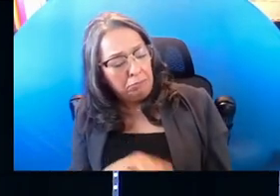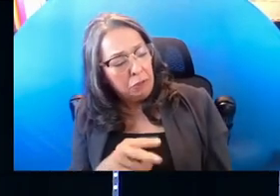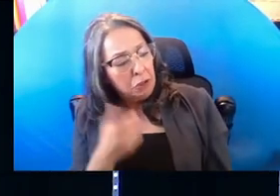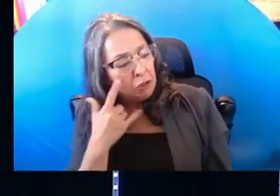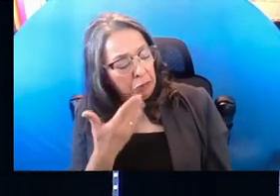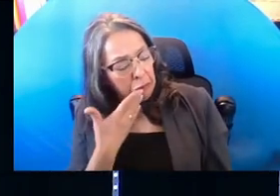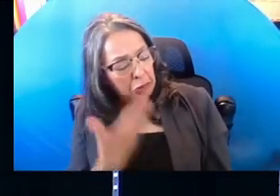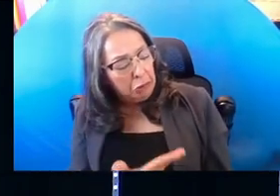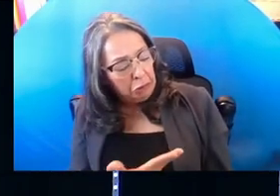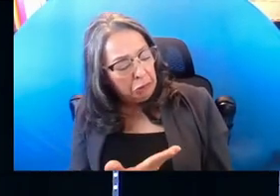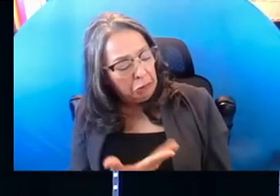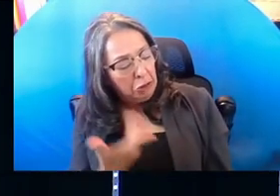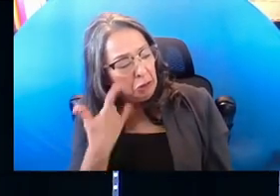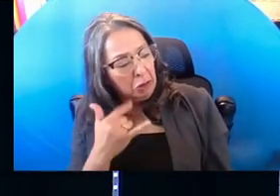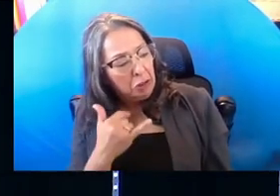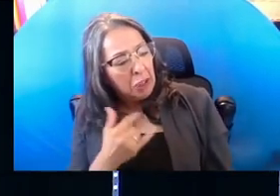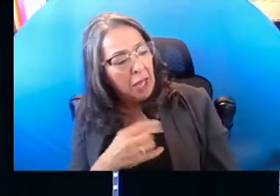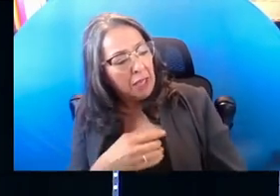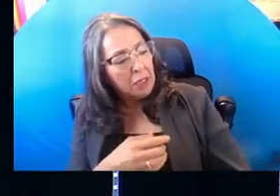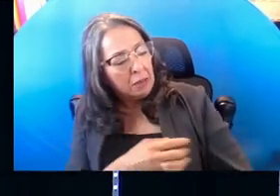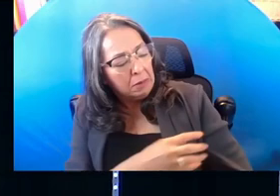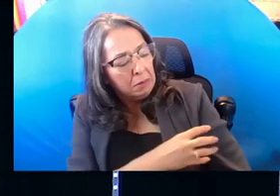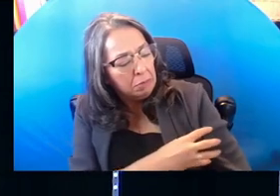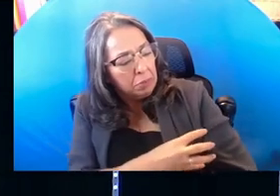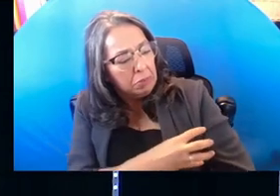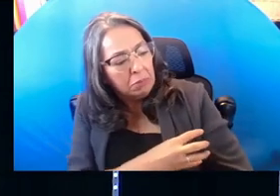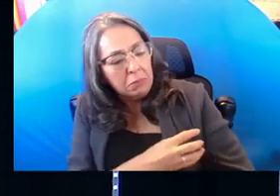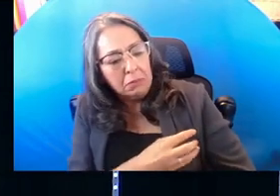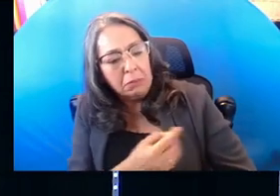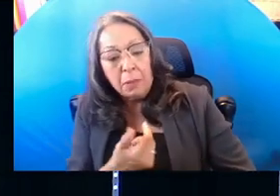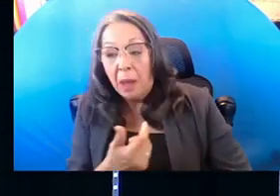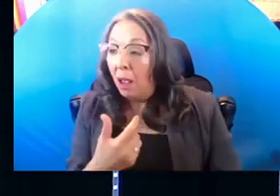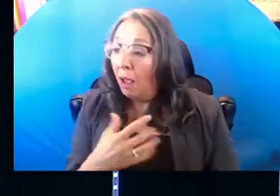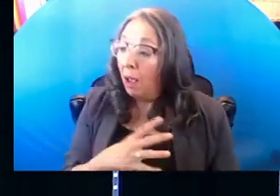good, man. Like, you look like you've, like, gained some muscle. It looks good. And I was like,